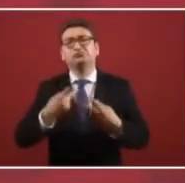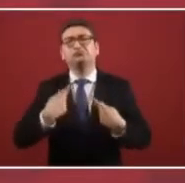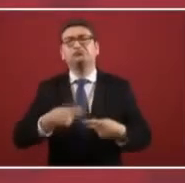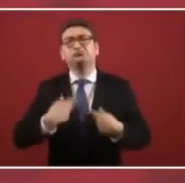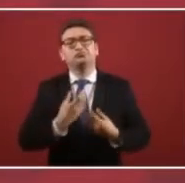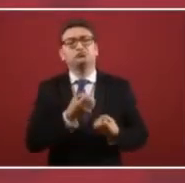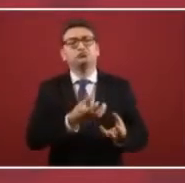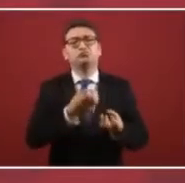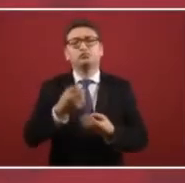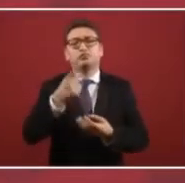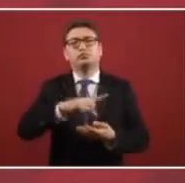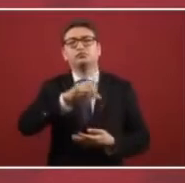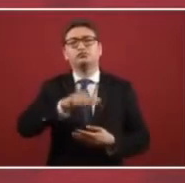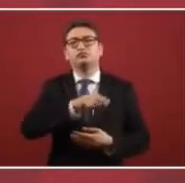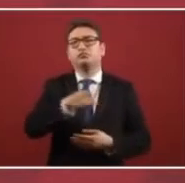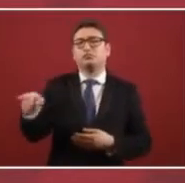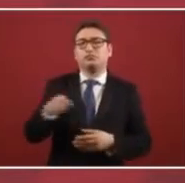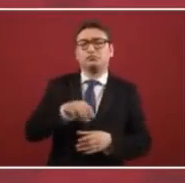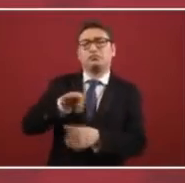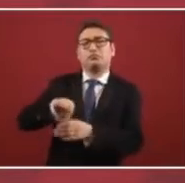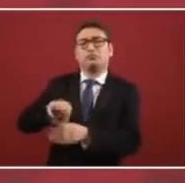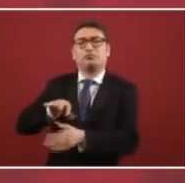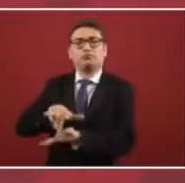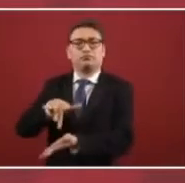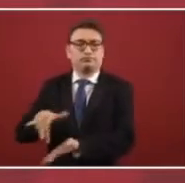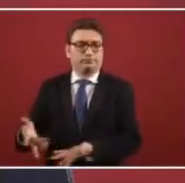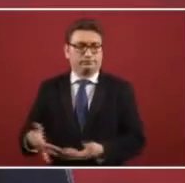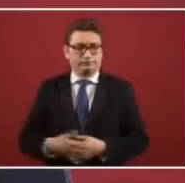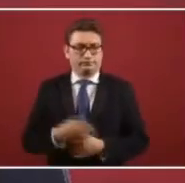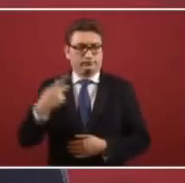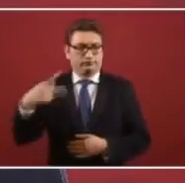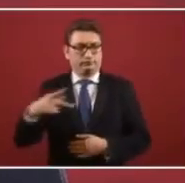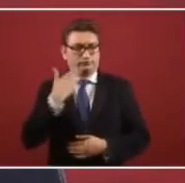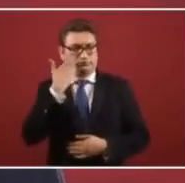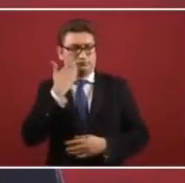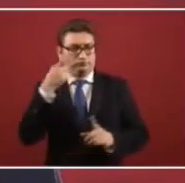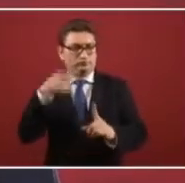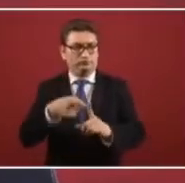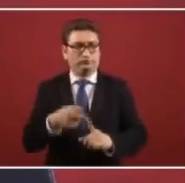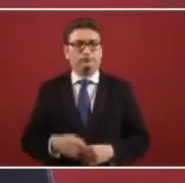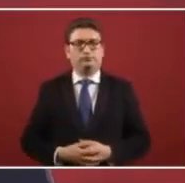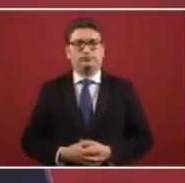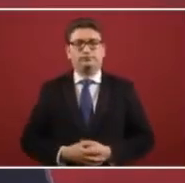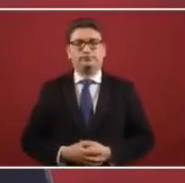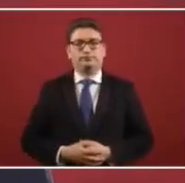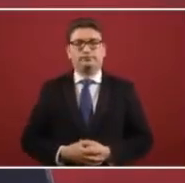for clients with purpose of electoral matters.